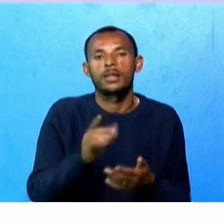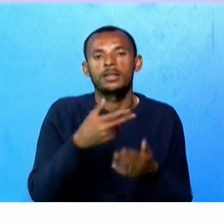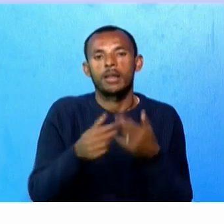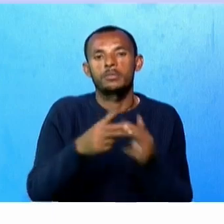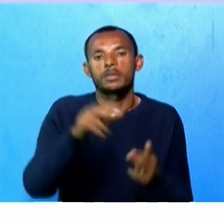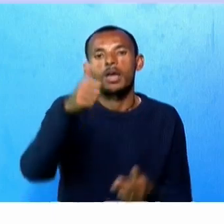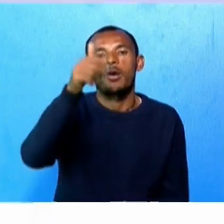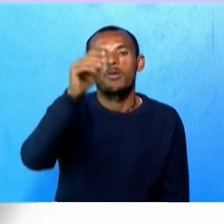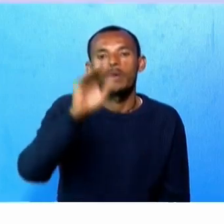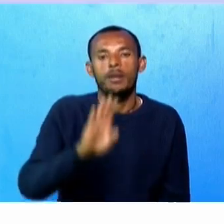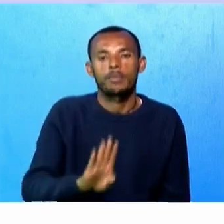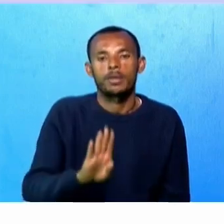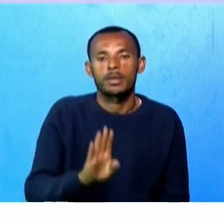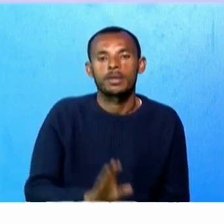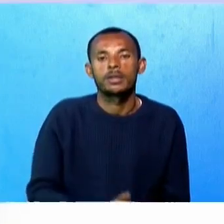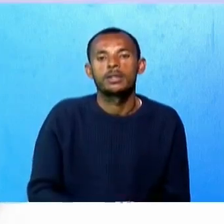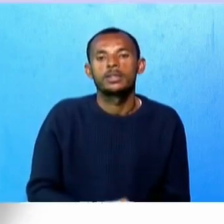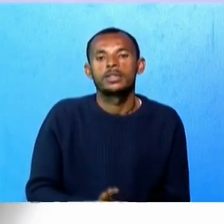B. So